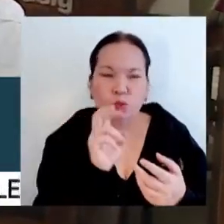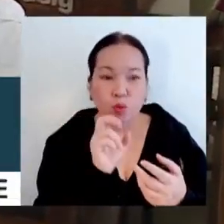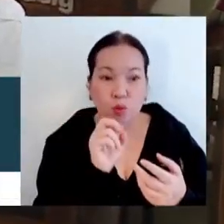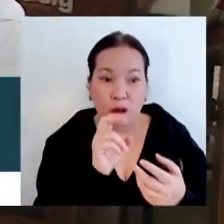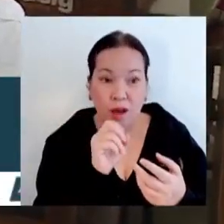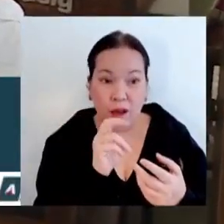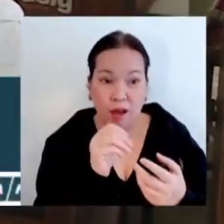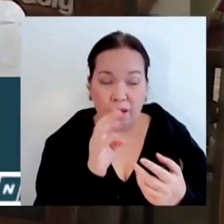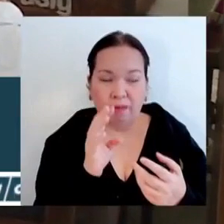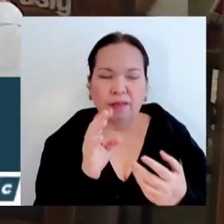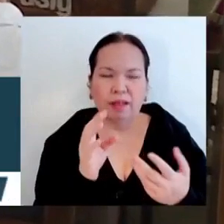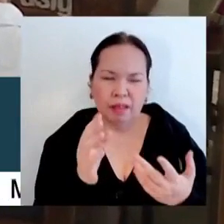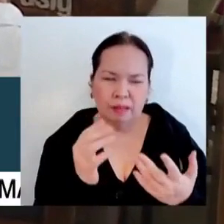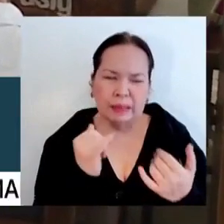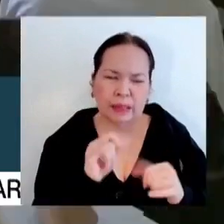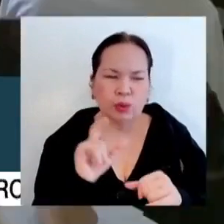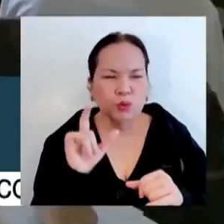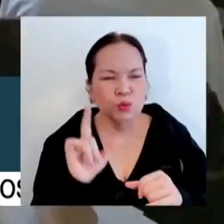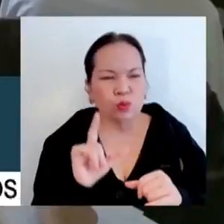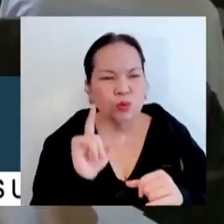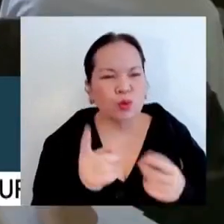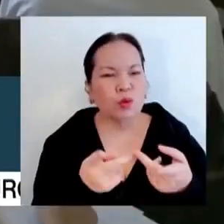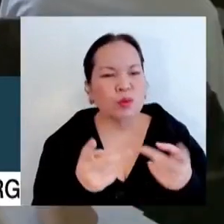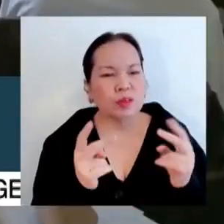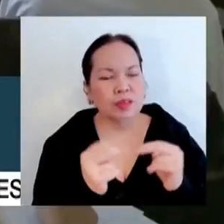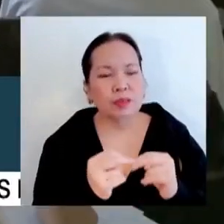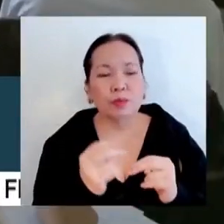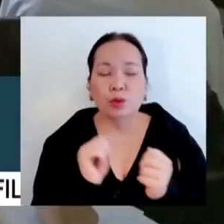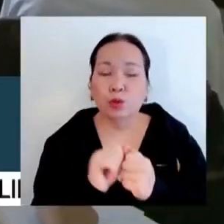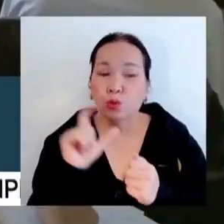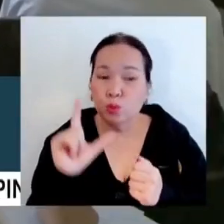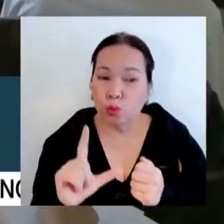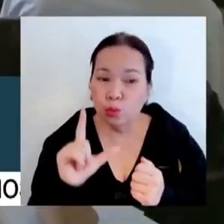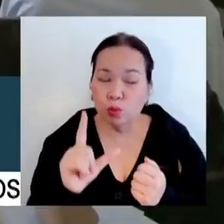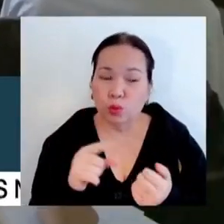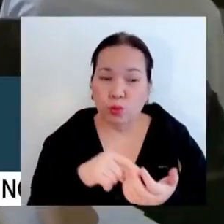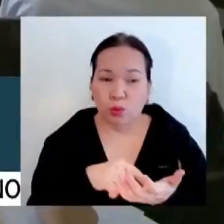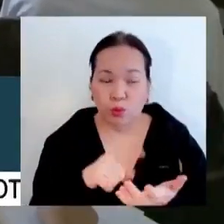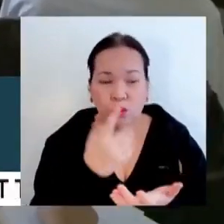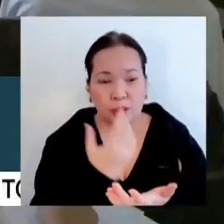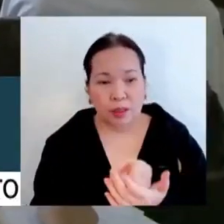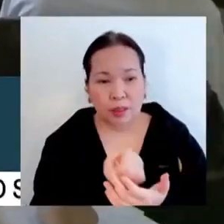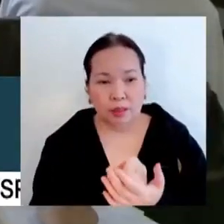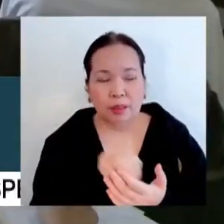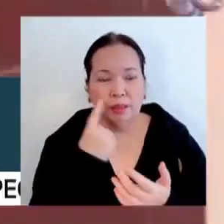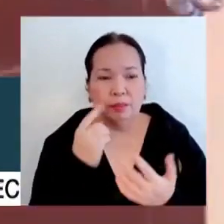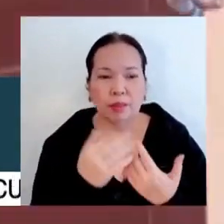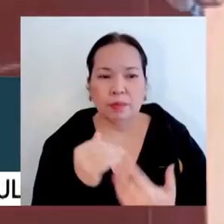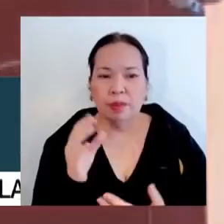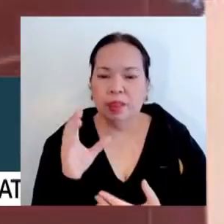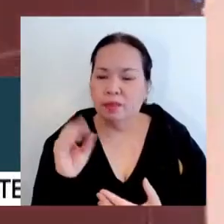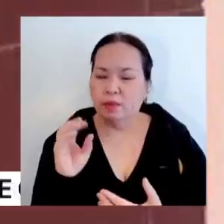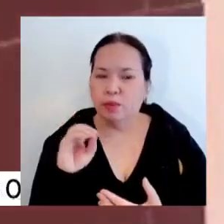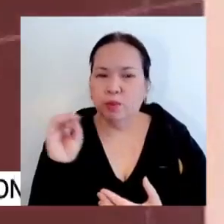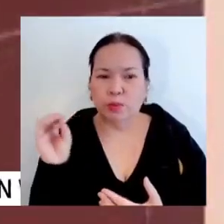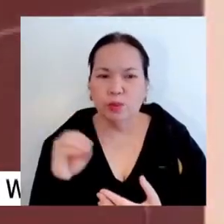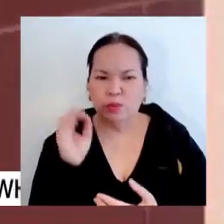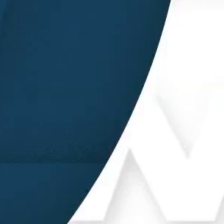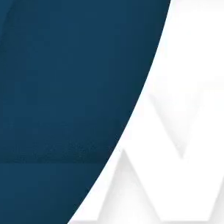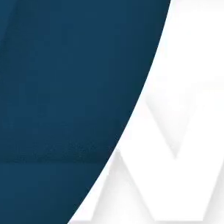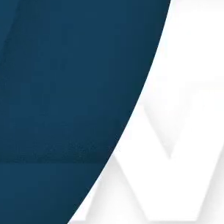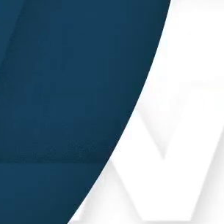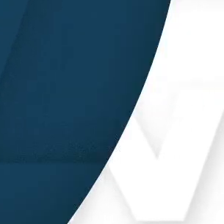pay. Laguesma's remarks come after a recent survey showed at least 50% of Filipinos were dissatisfied with the program.